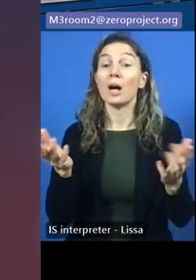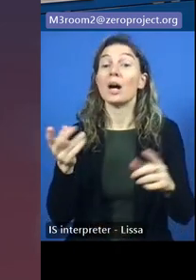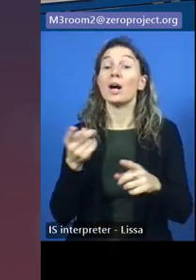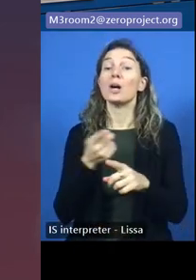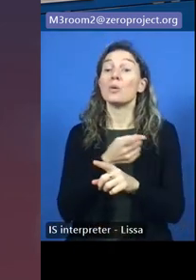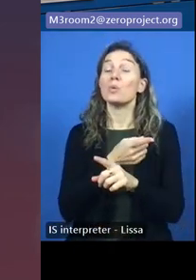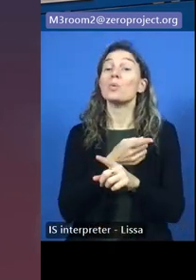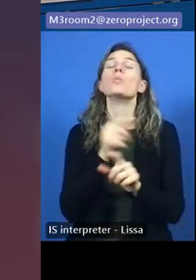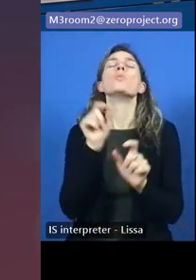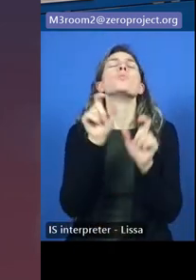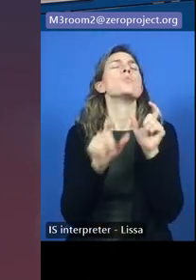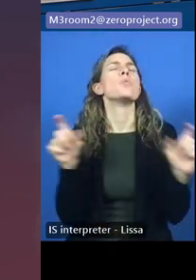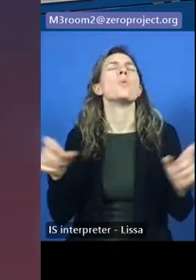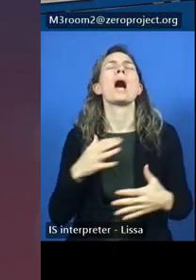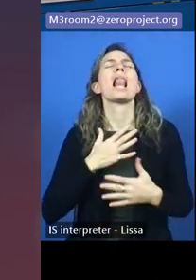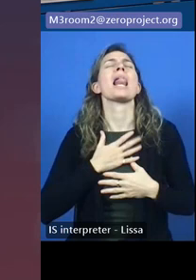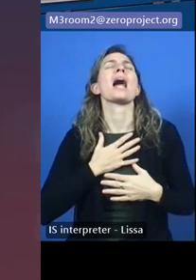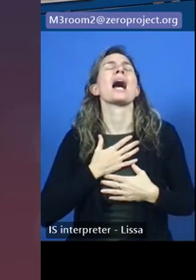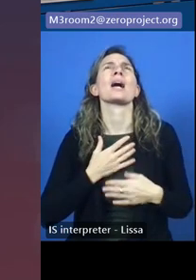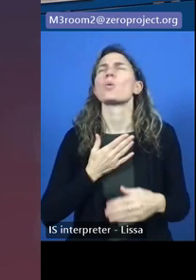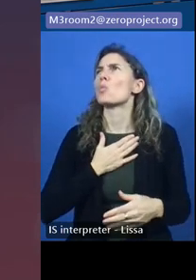your fingertips?